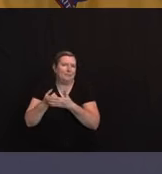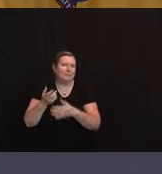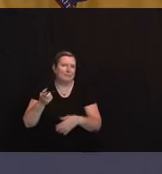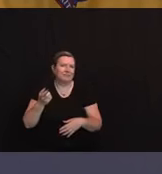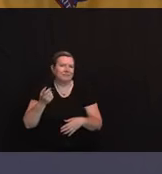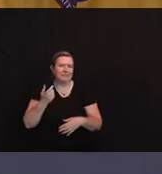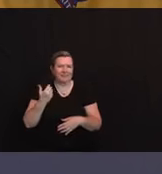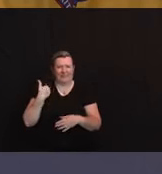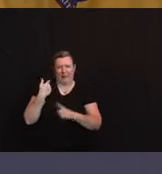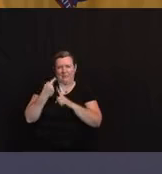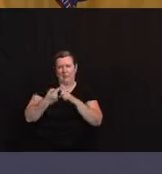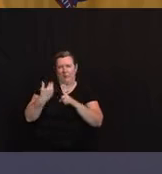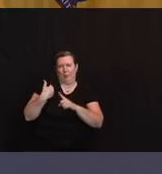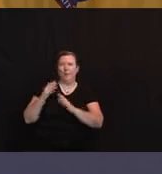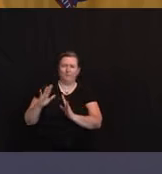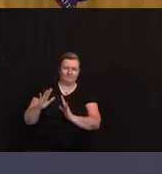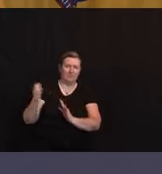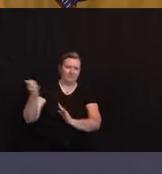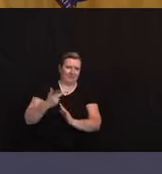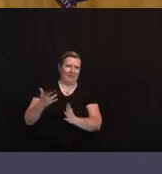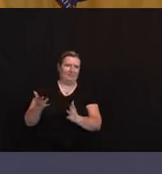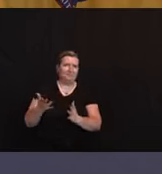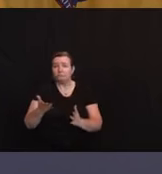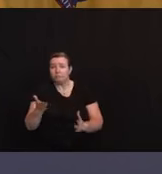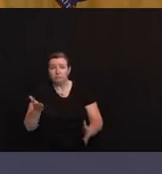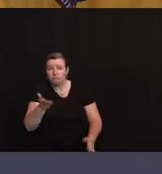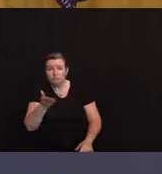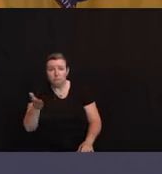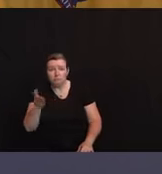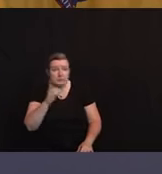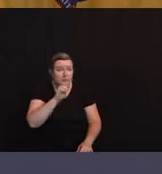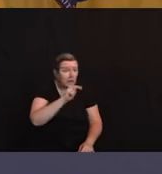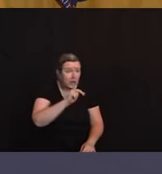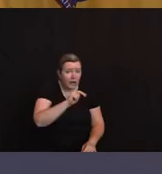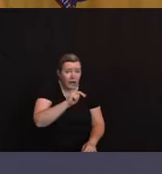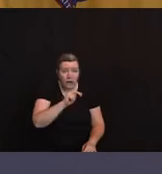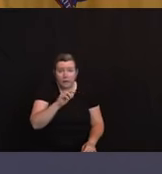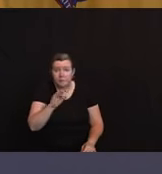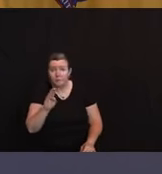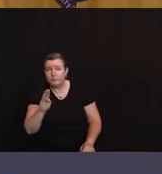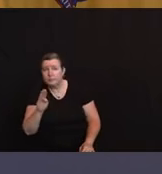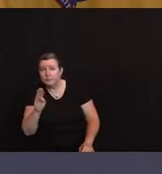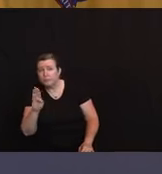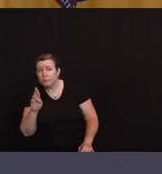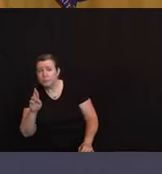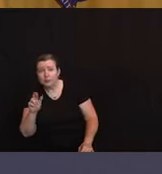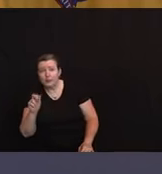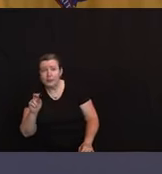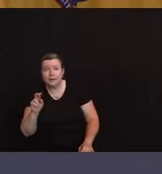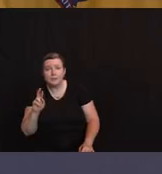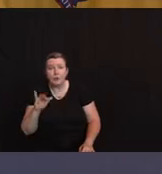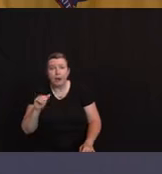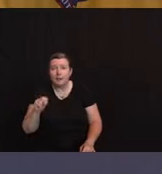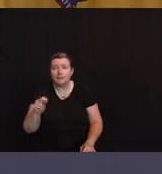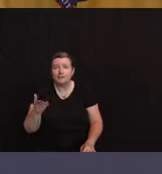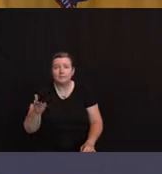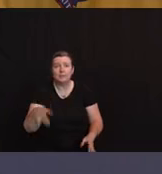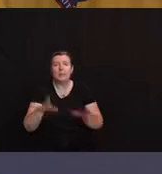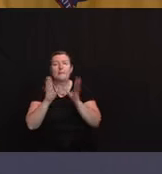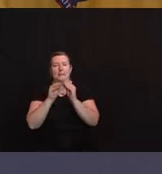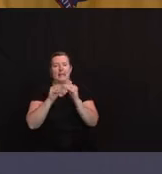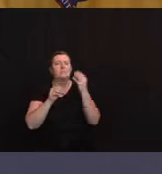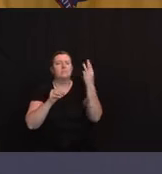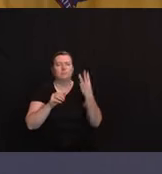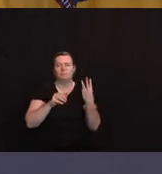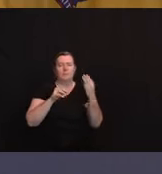I've lost Dan Bryan somewhere. Dan is there. We'll continue with Monday, Wednesday, Friday, unless you hear otherwise.